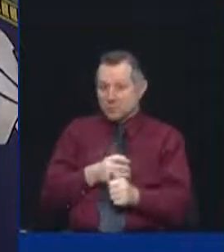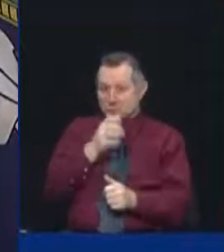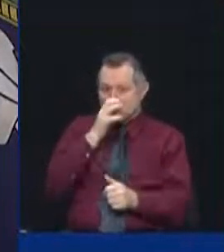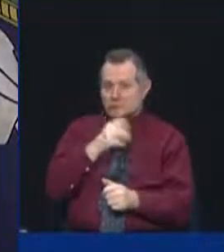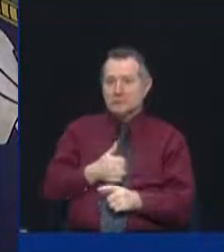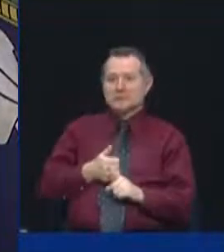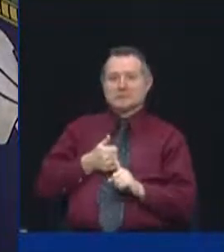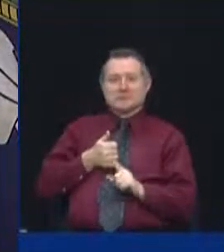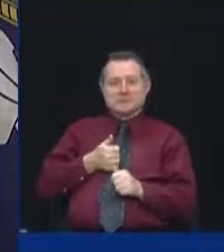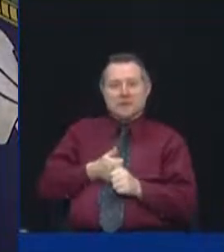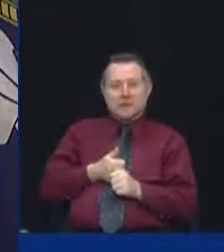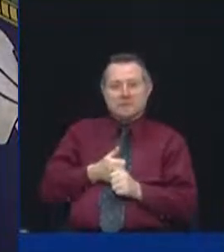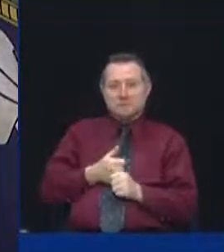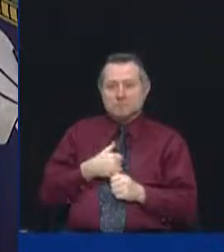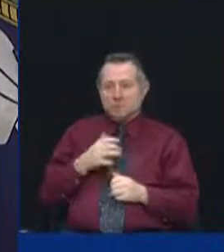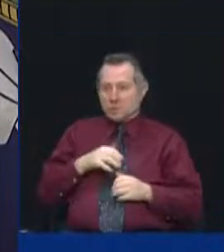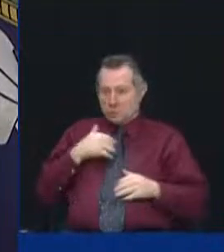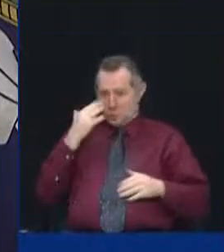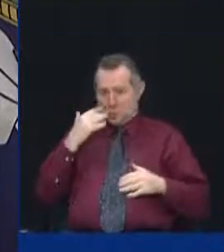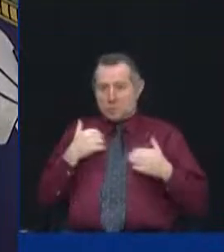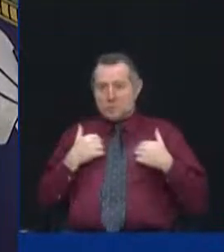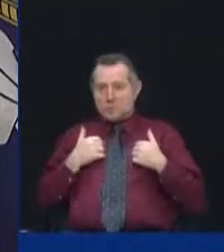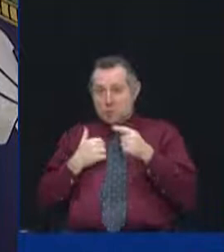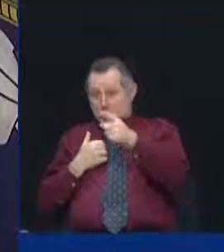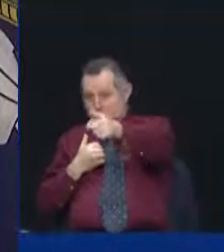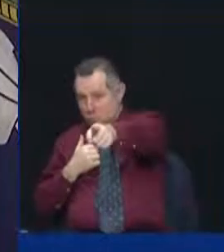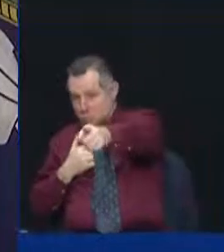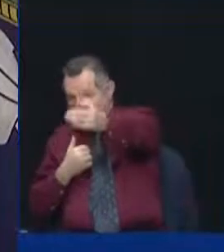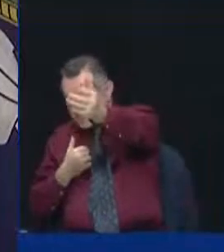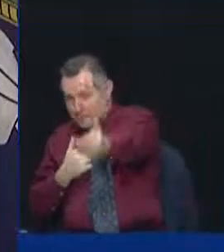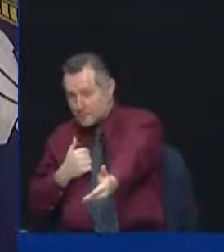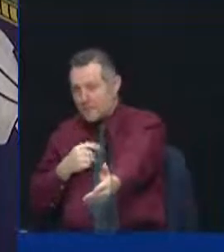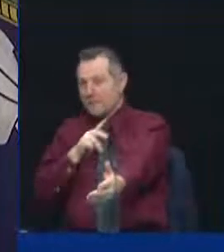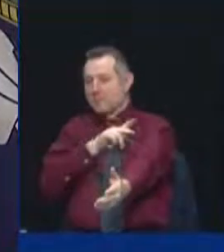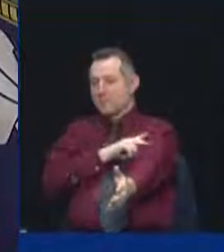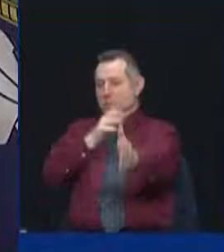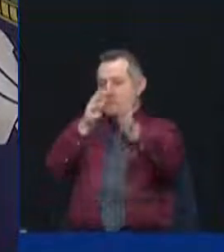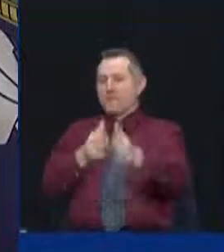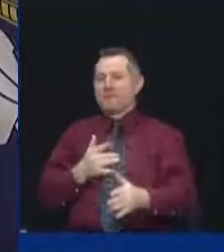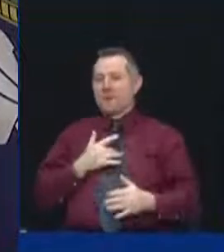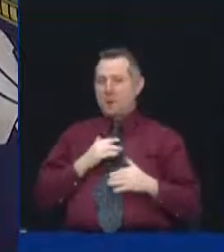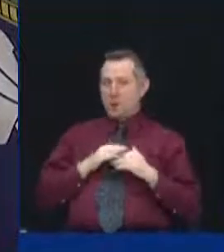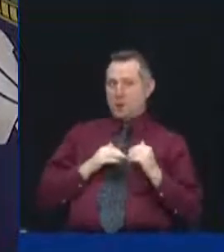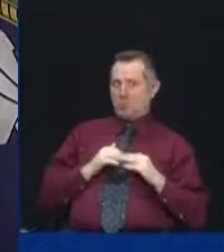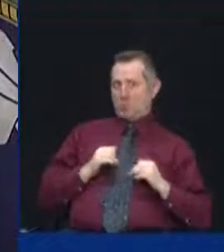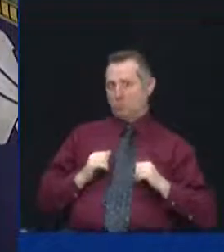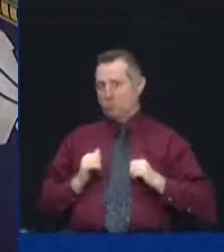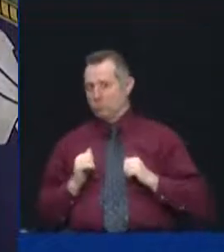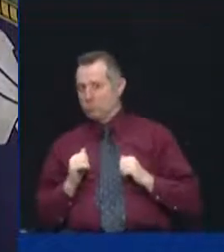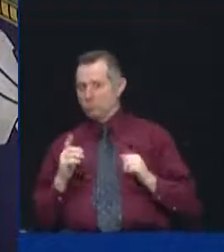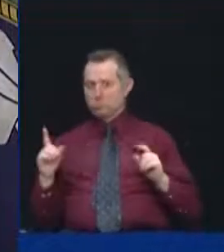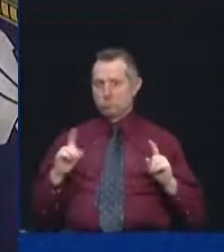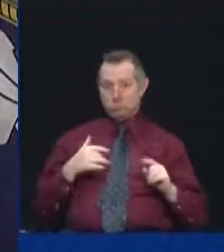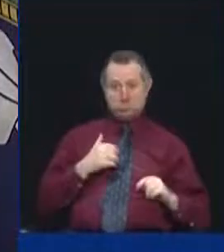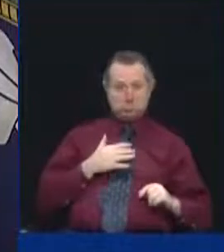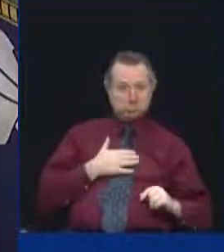a personal level of comfort. You will take the subway or you won't take the subway. You'll ride a bus or you won't